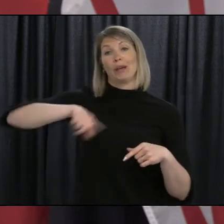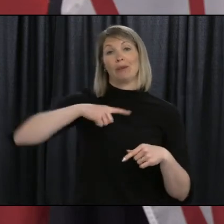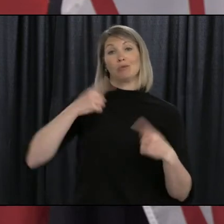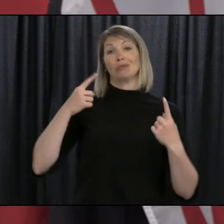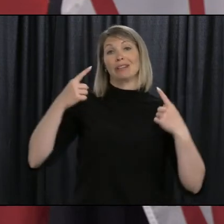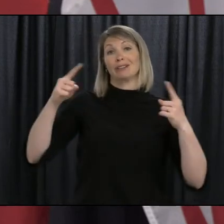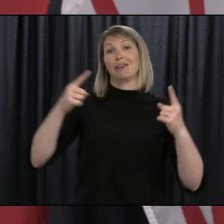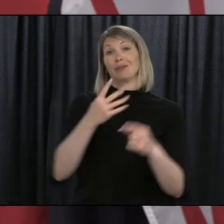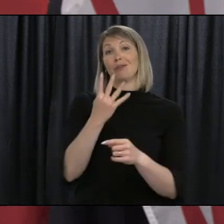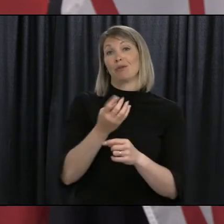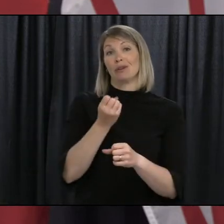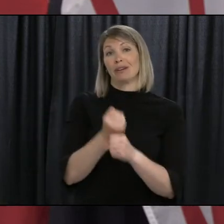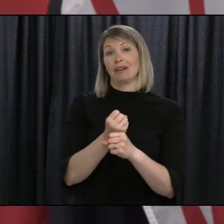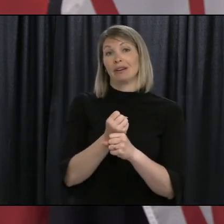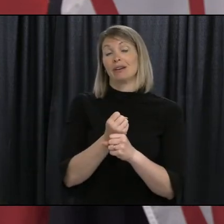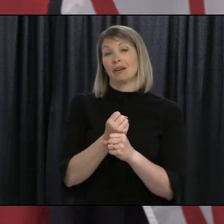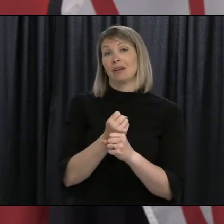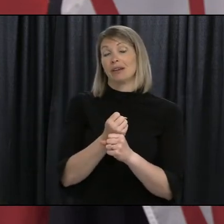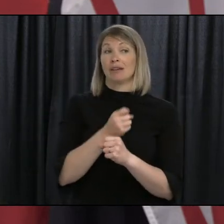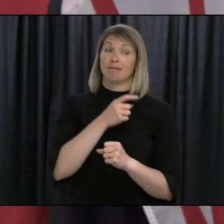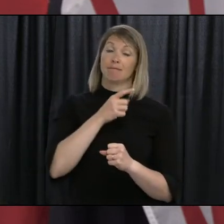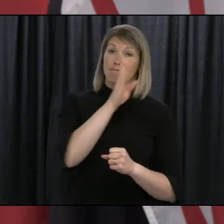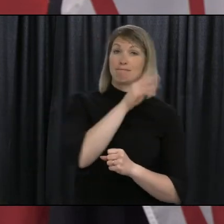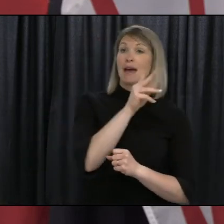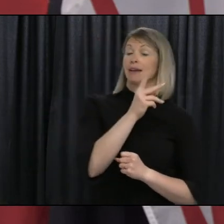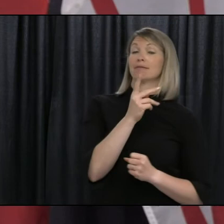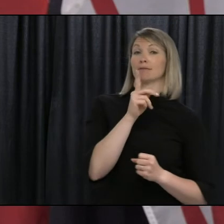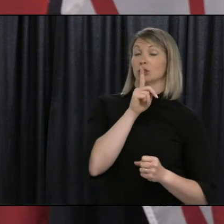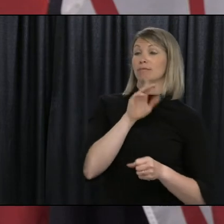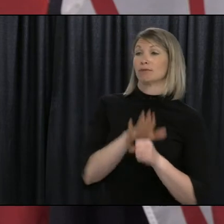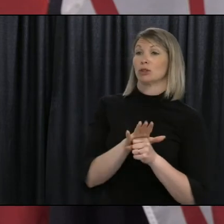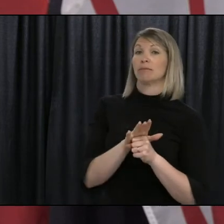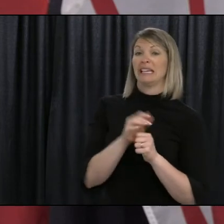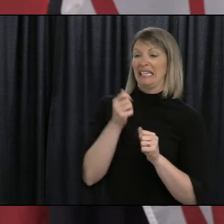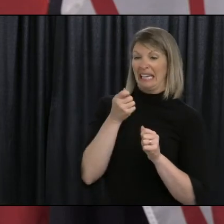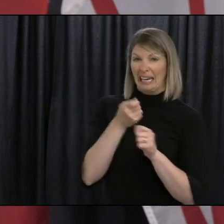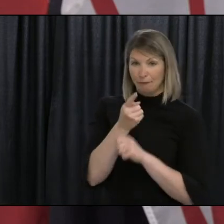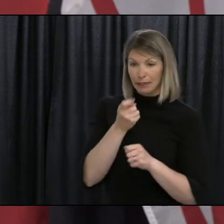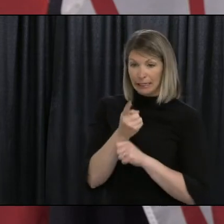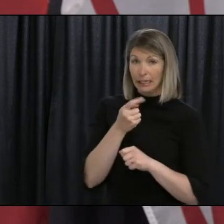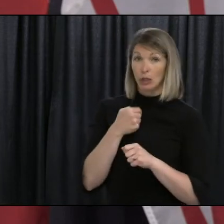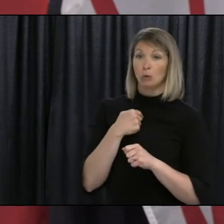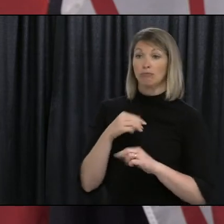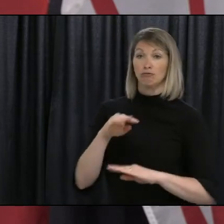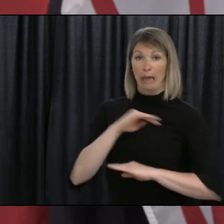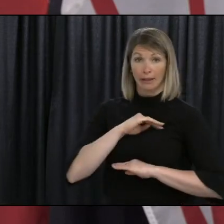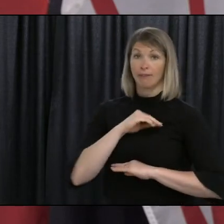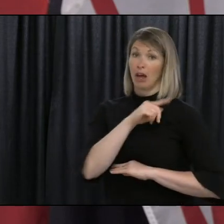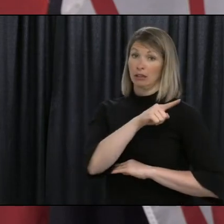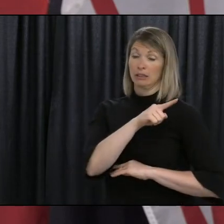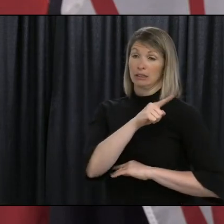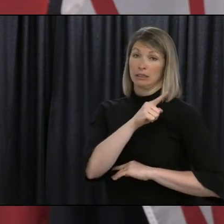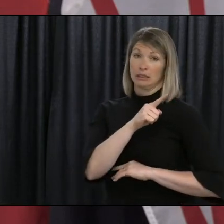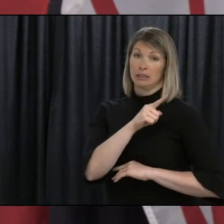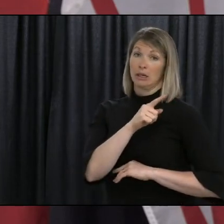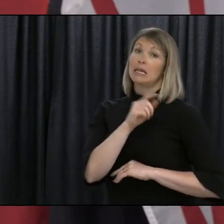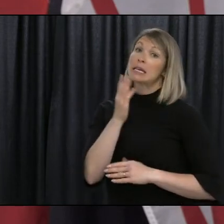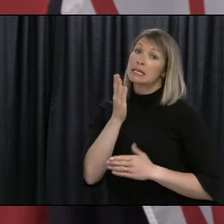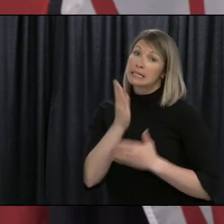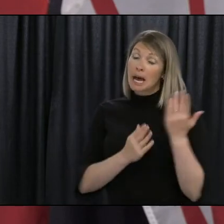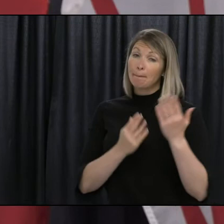we've met or exceeded our targets in every year. So we were moving in the right direction. The